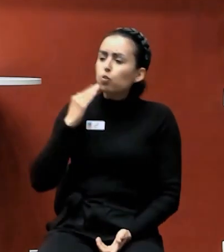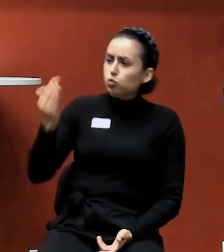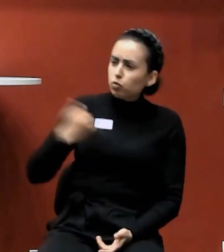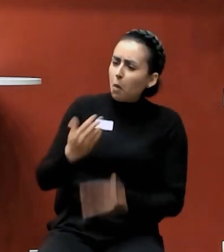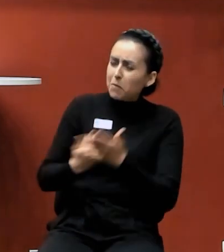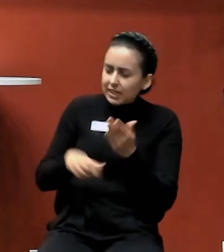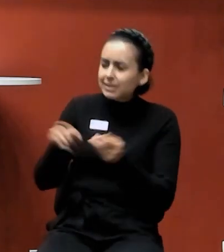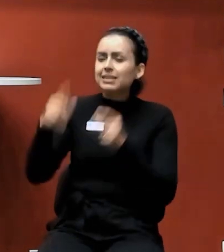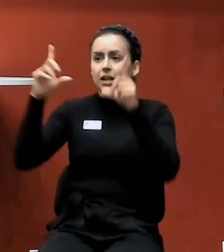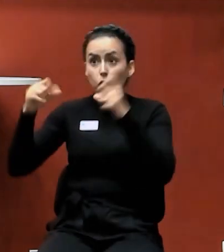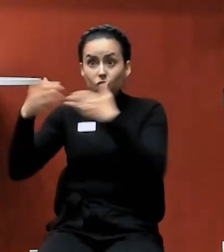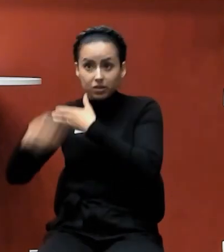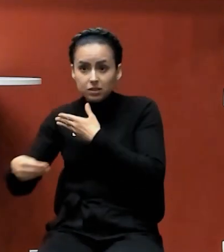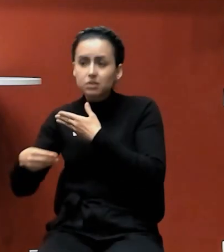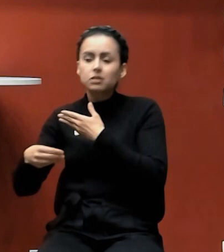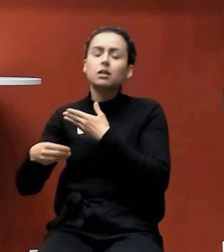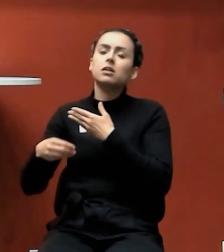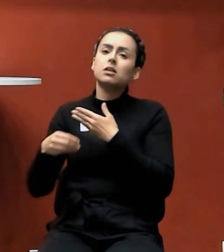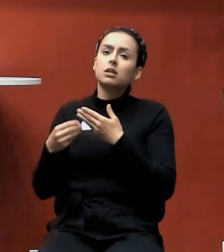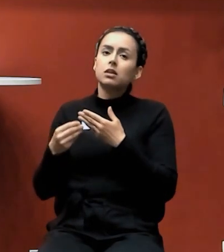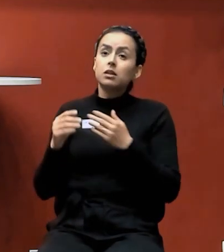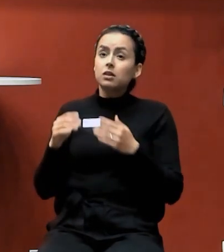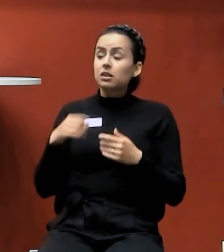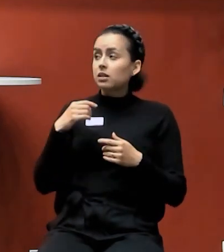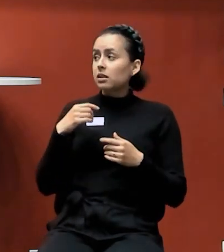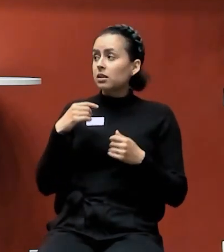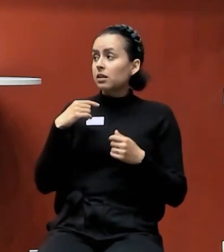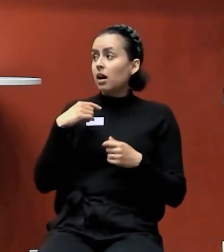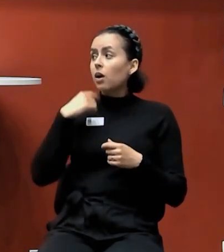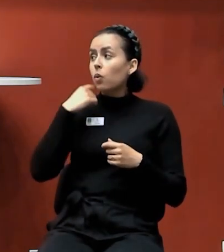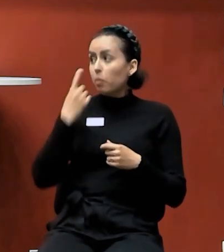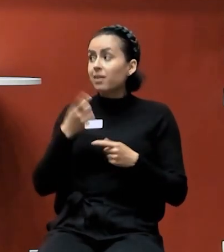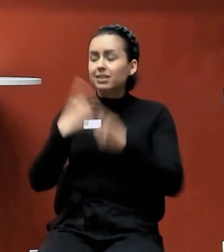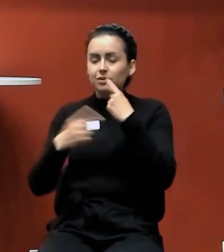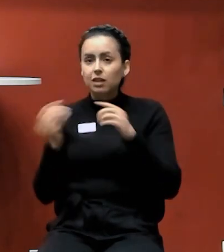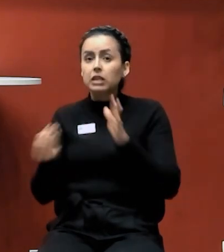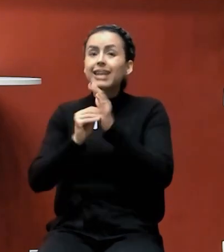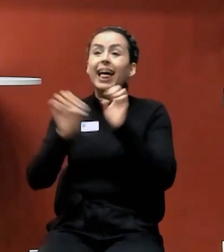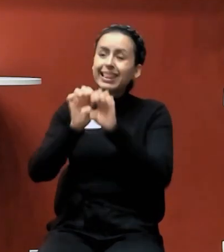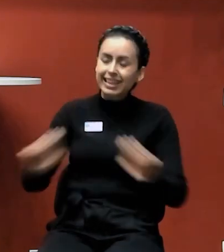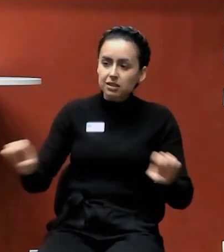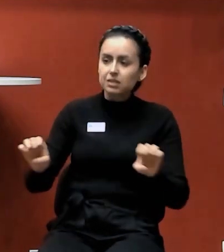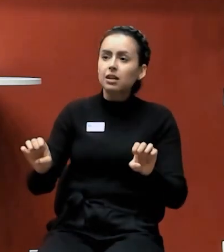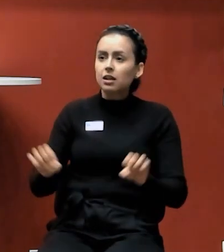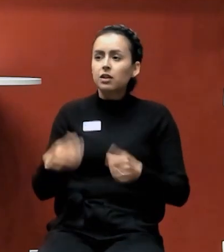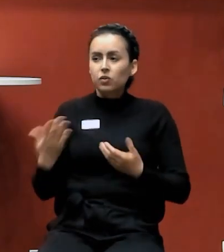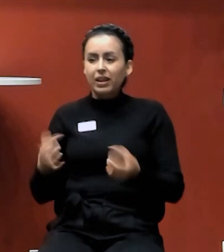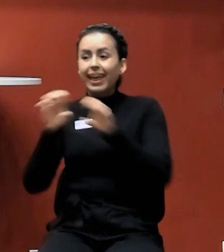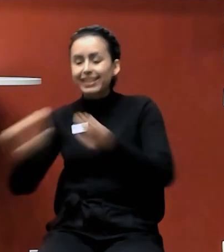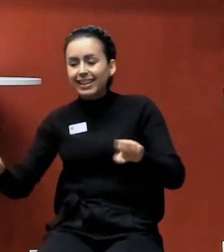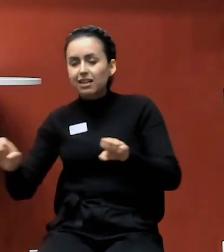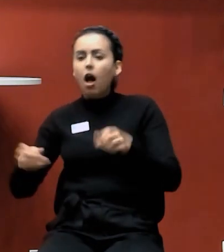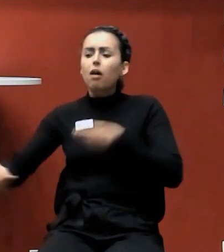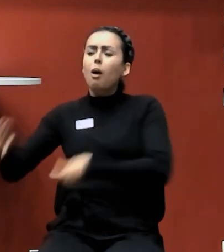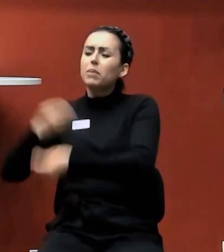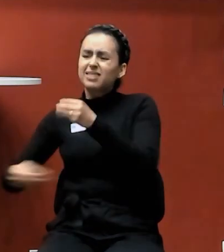I'm, and we're talking like what comes then to morals and ethics, and it makes me think, because morals and ethics and capitalism don't